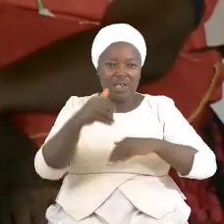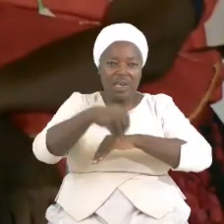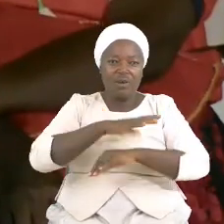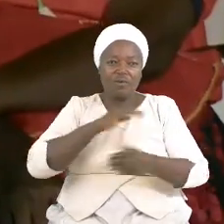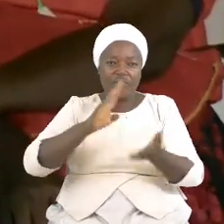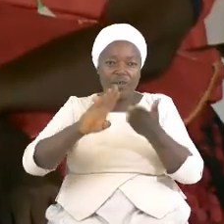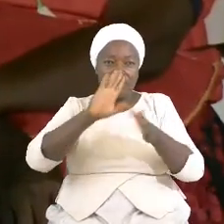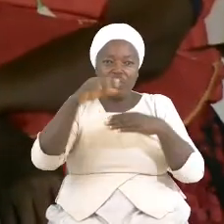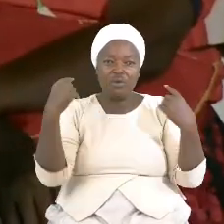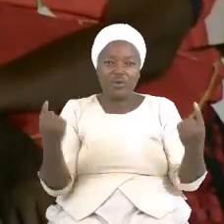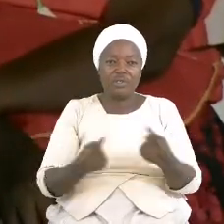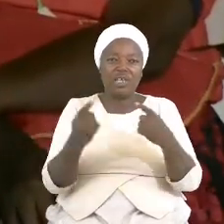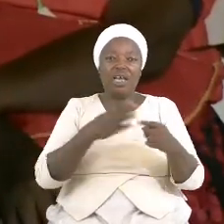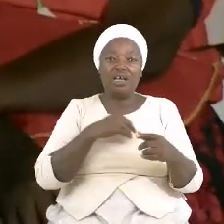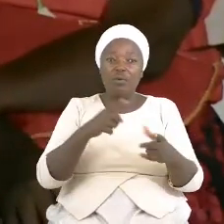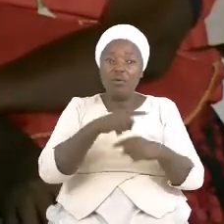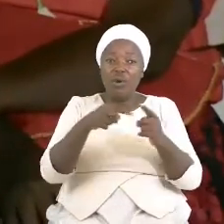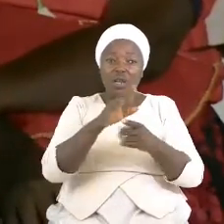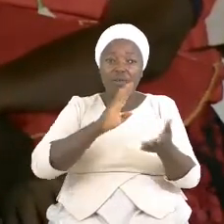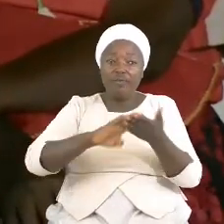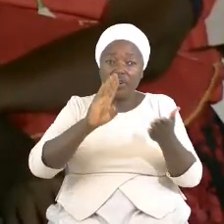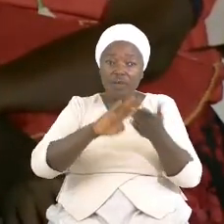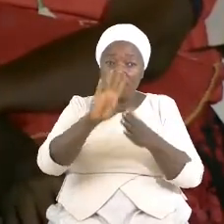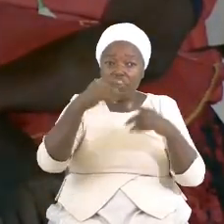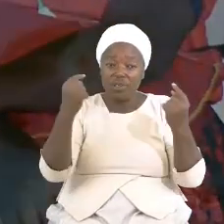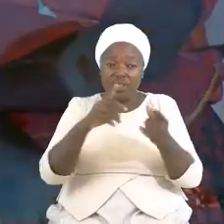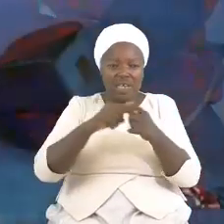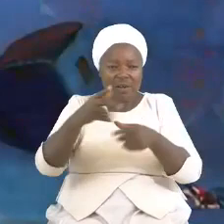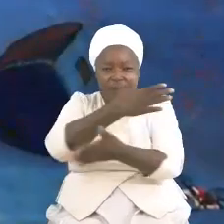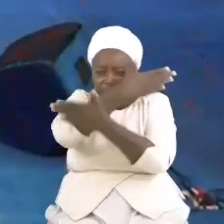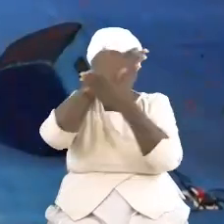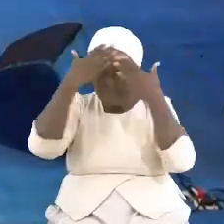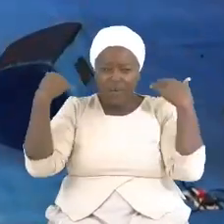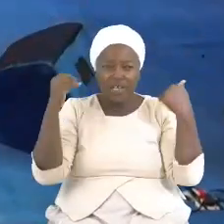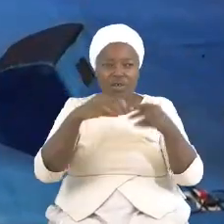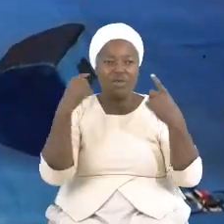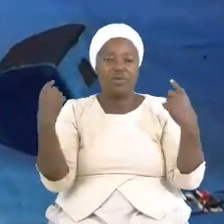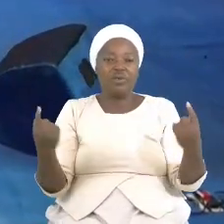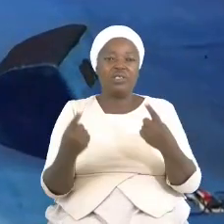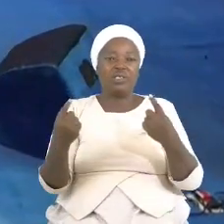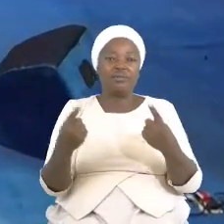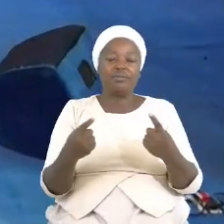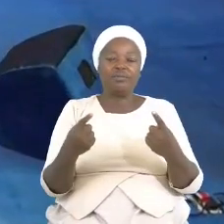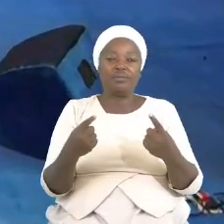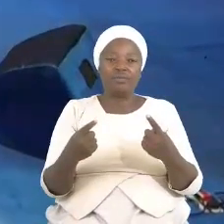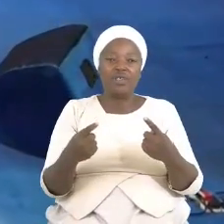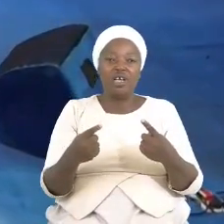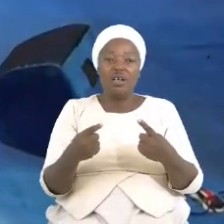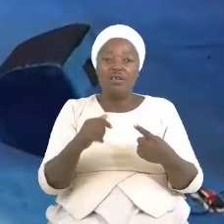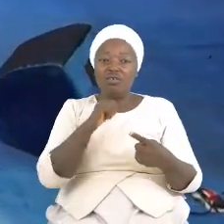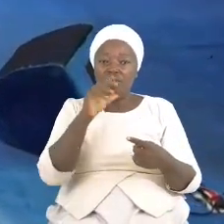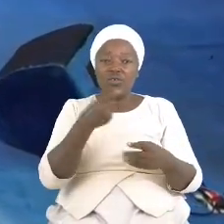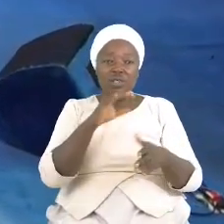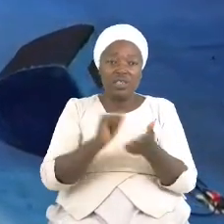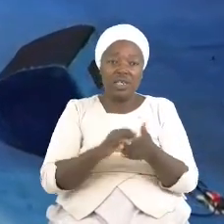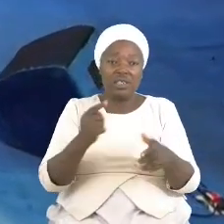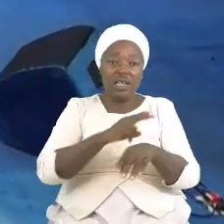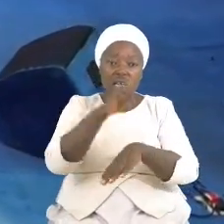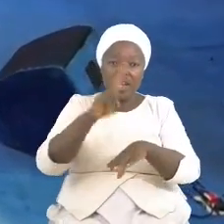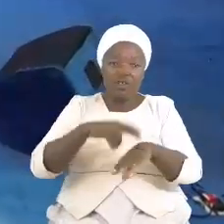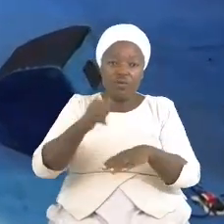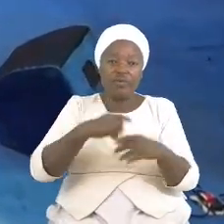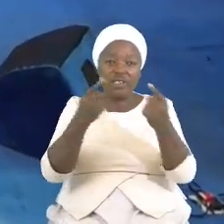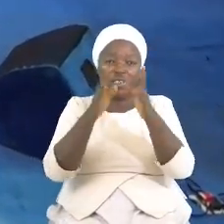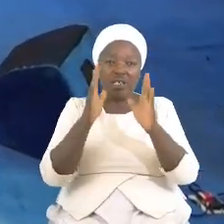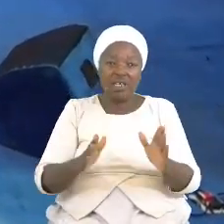he forgives, he will forget your sin. Not only that, the nature of the sinner, he'll